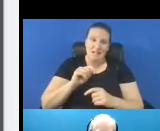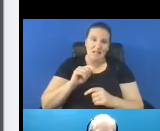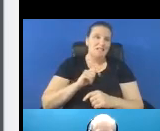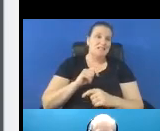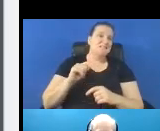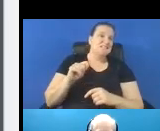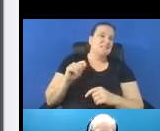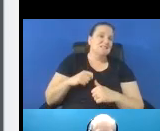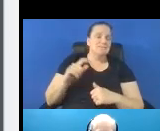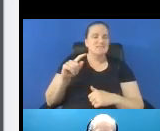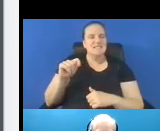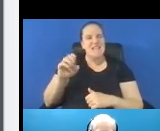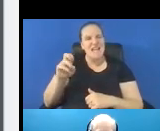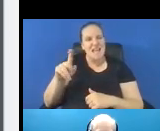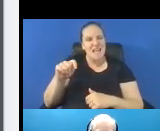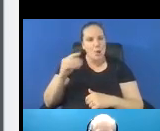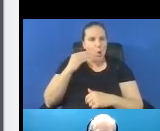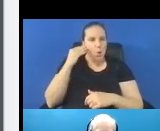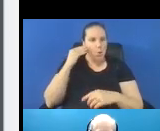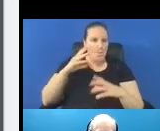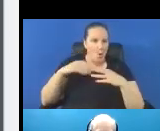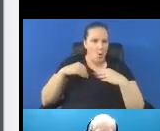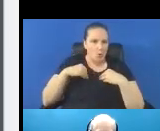assistance. Scroll down here.